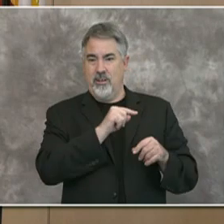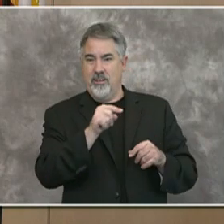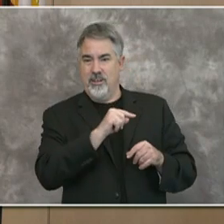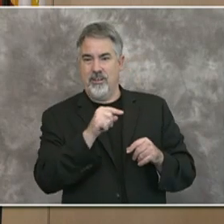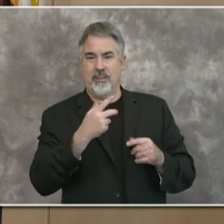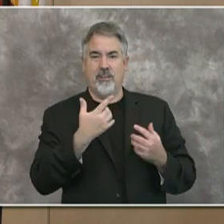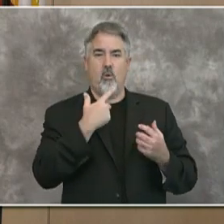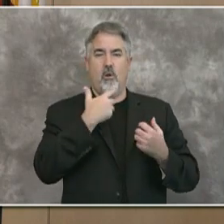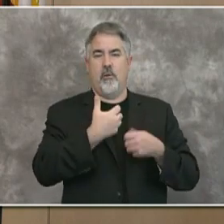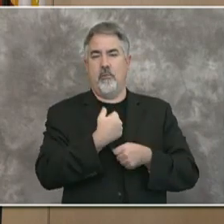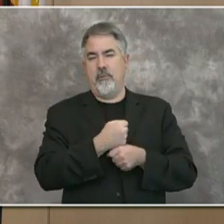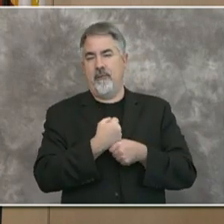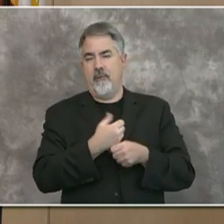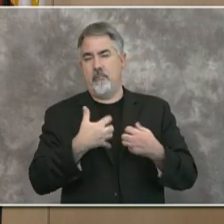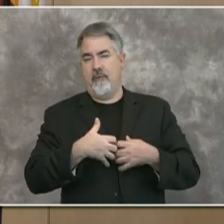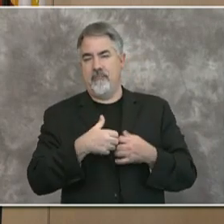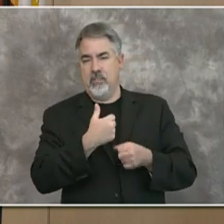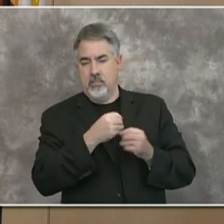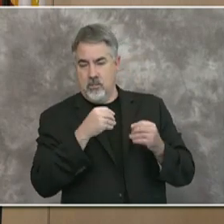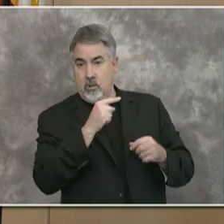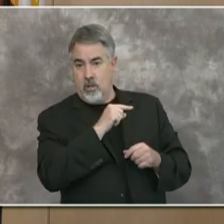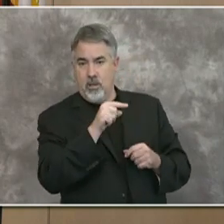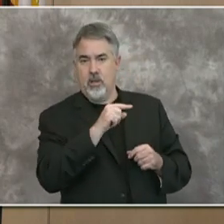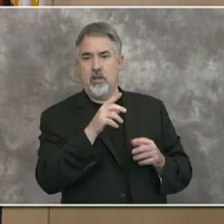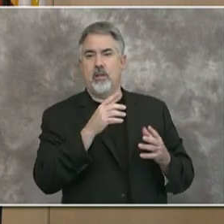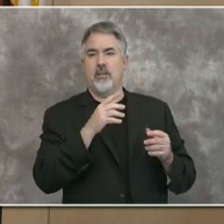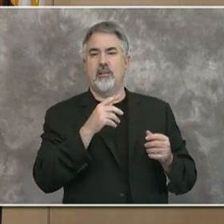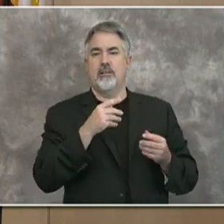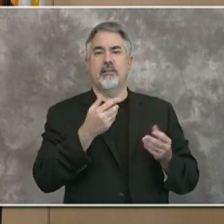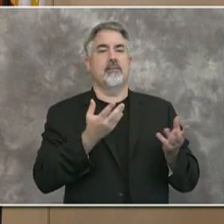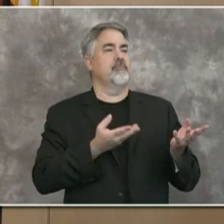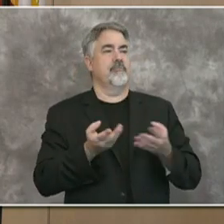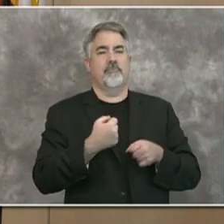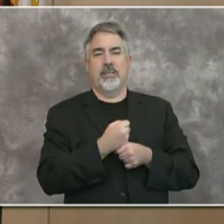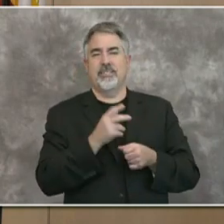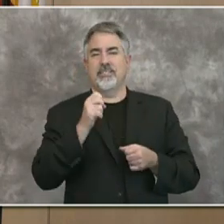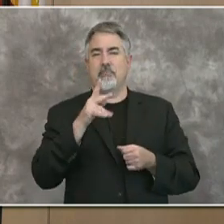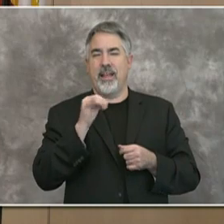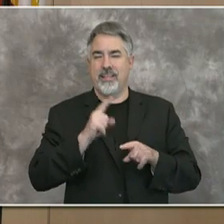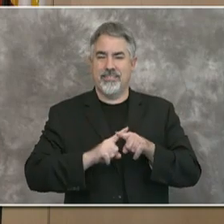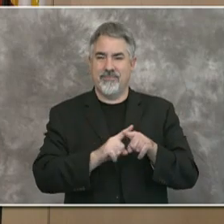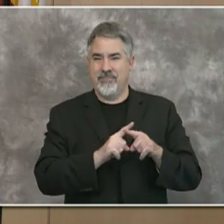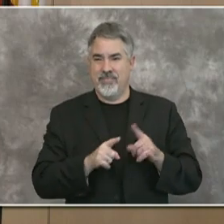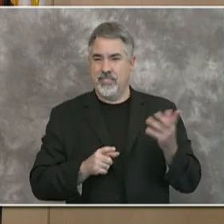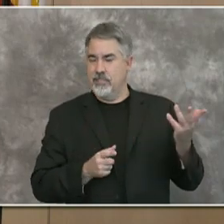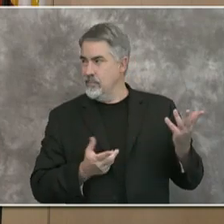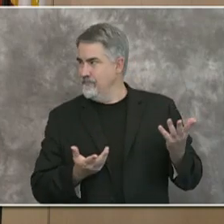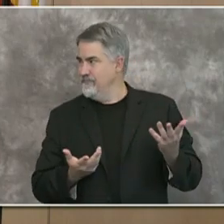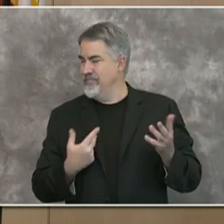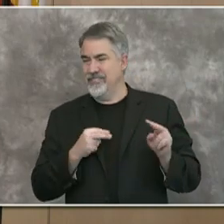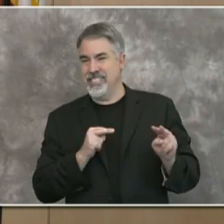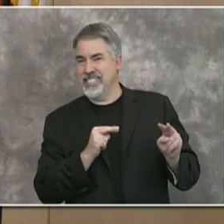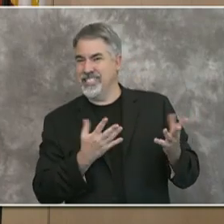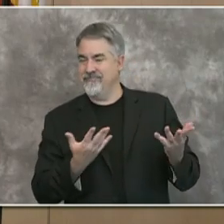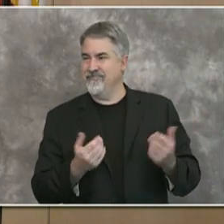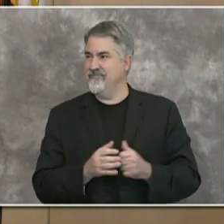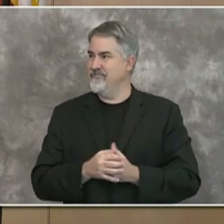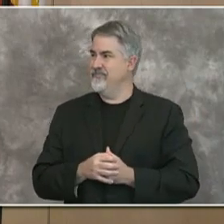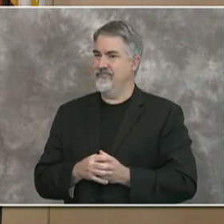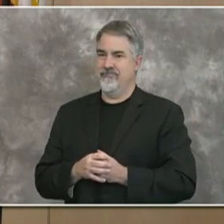any supply streams into the manufacturer industry. Thank you, Dr. Wooten.